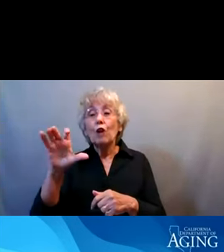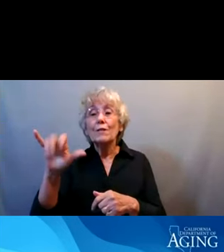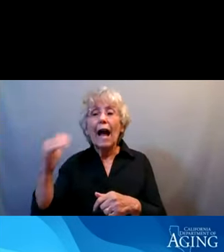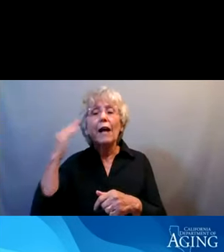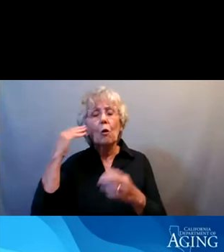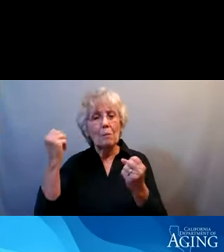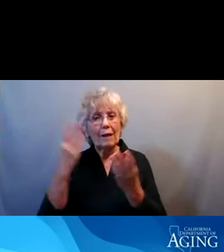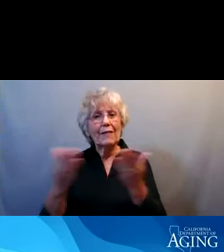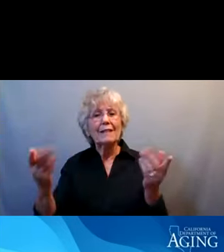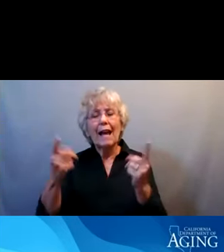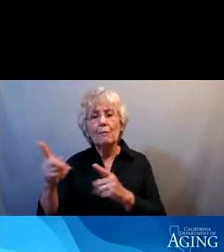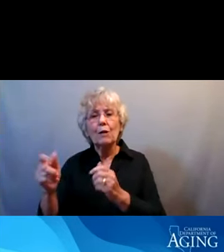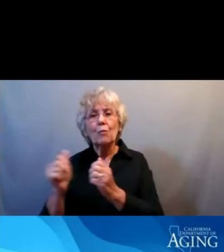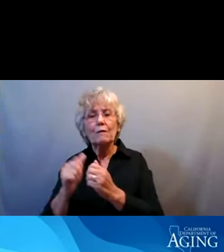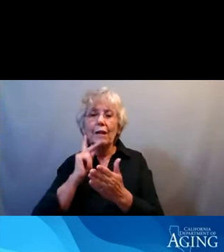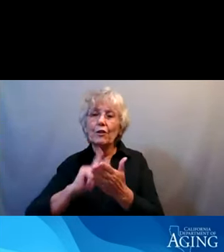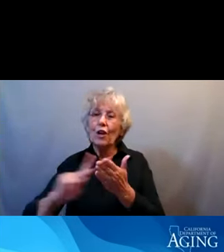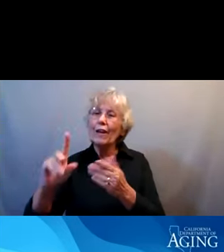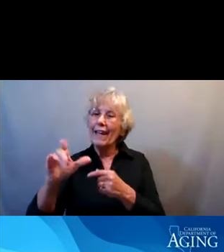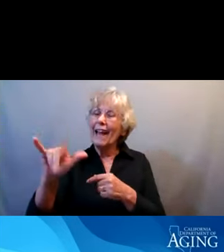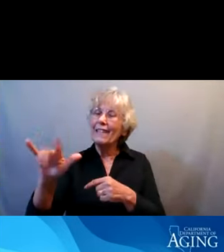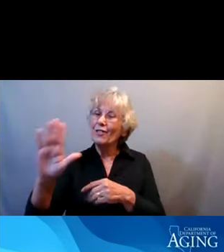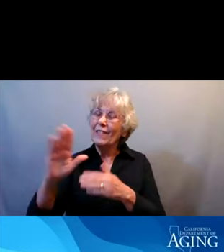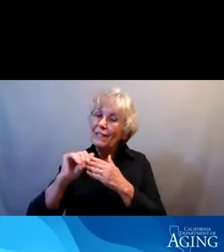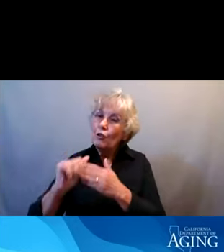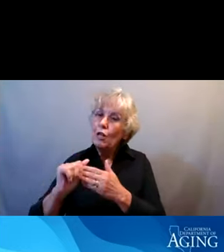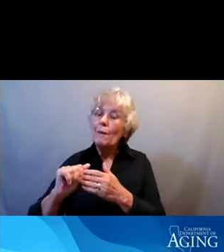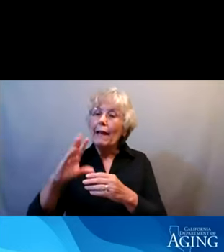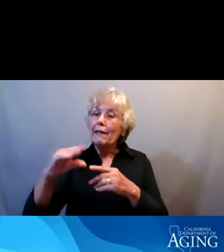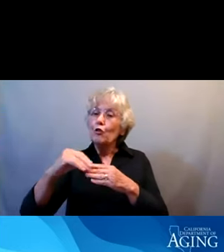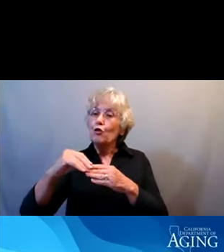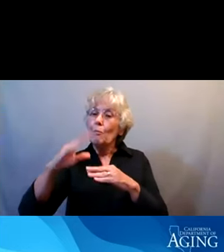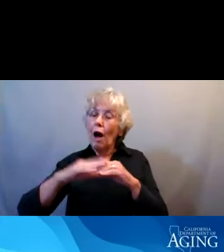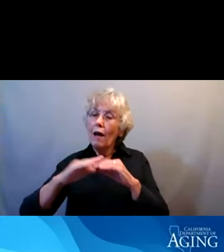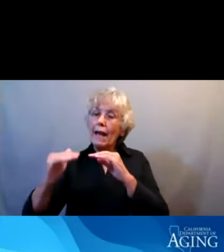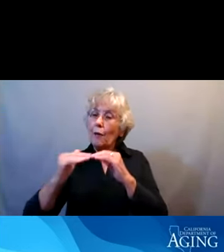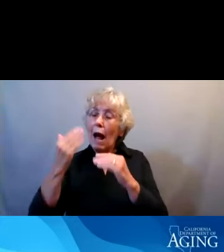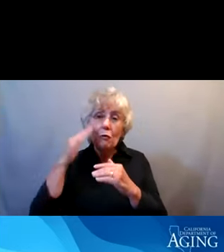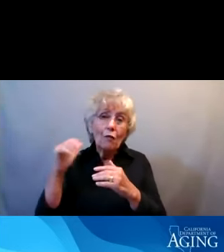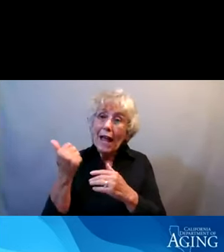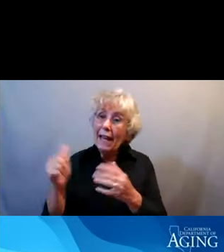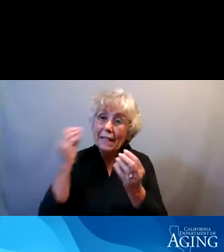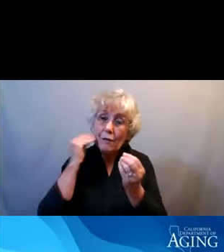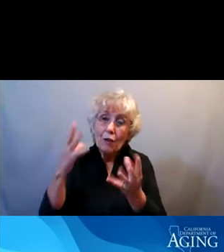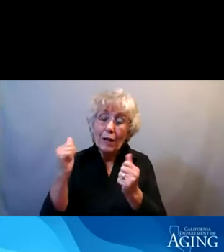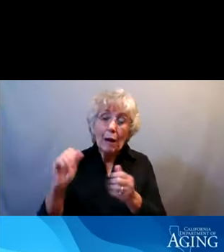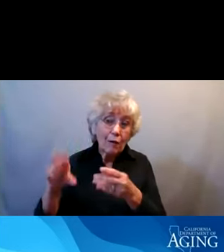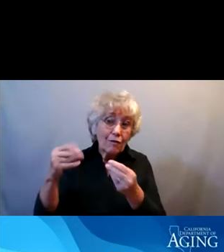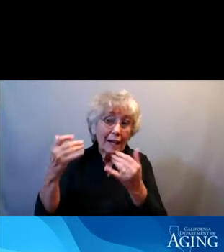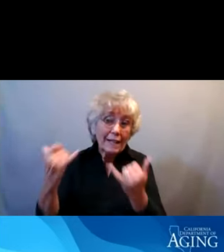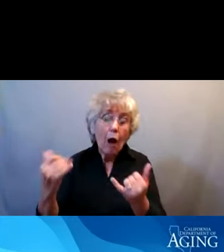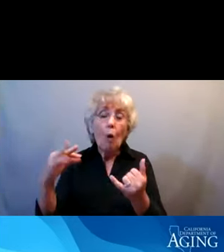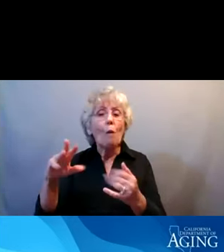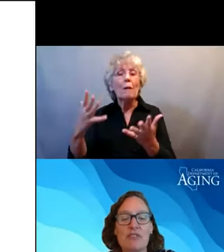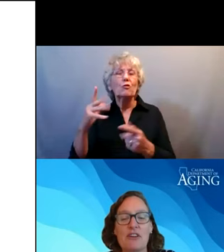with Secretary Galley's commitment and leadership on equity. I don't know if there's an update that can be provided now, or if we should just kind of tease that and say more to come